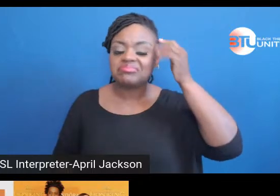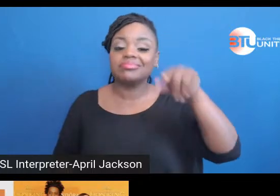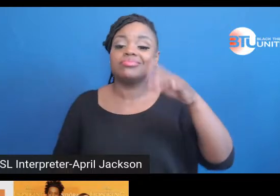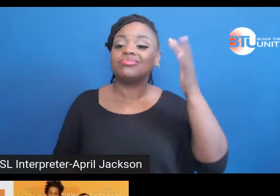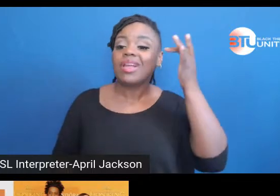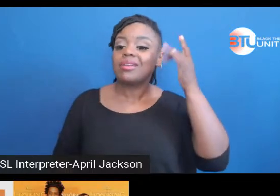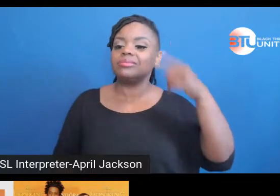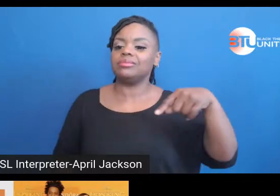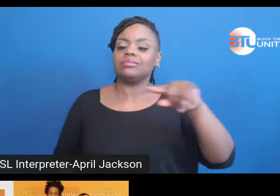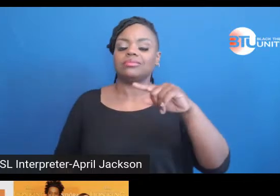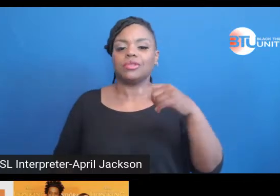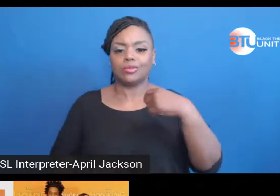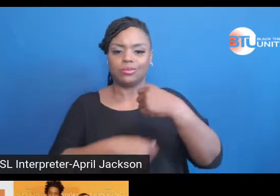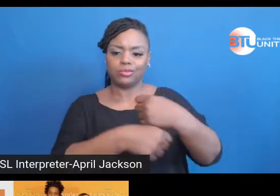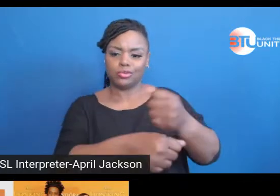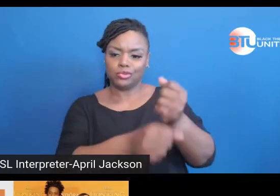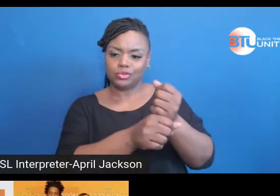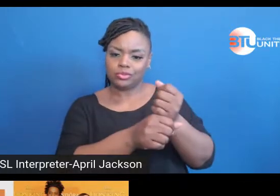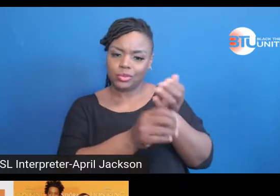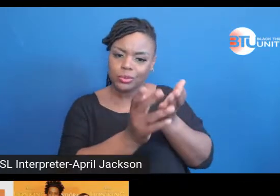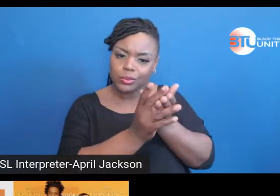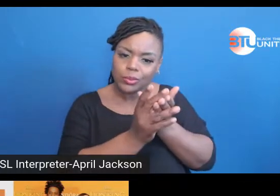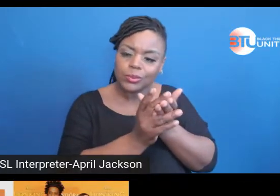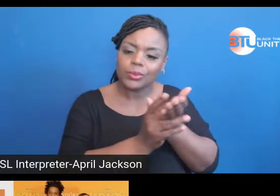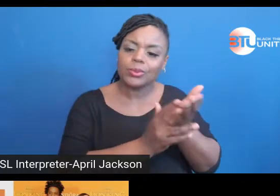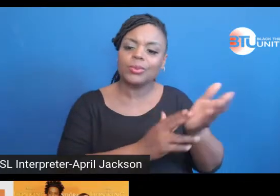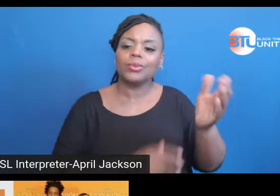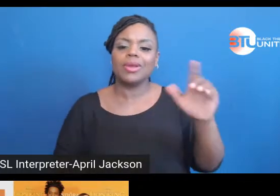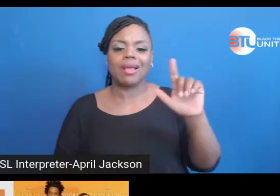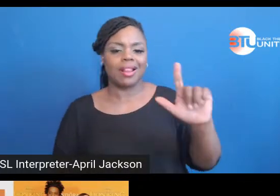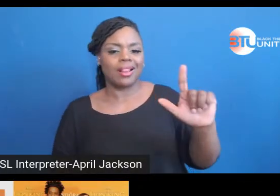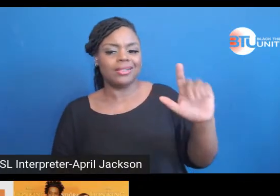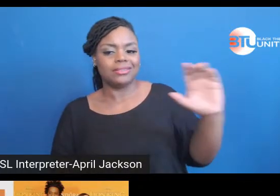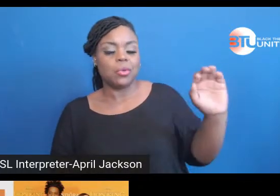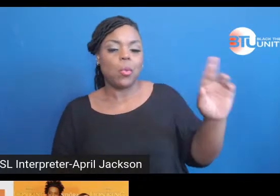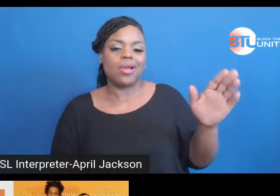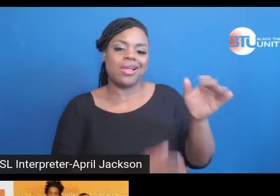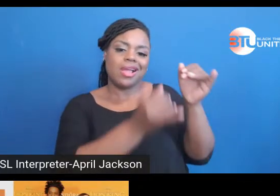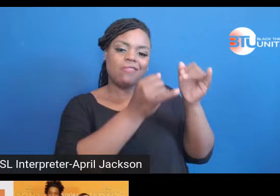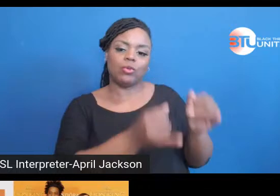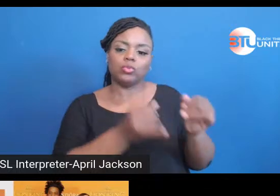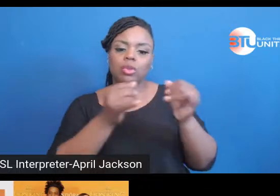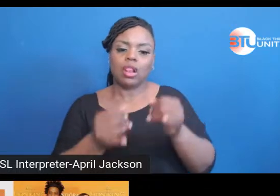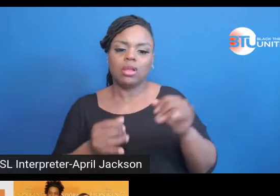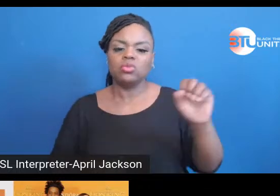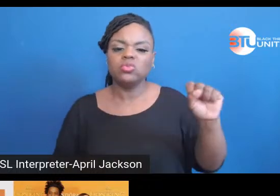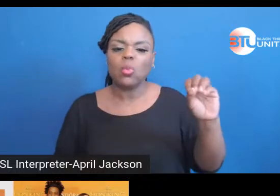an LLC, or as an individual, you form an LLC